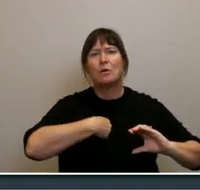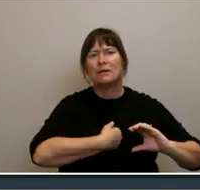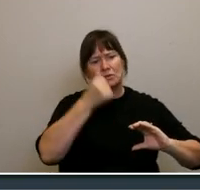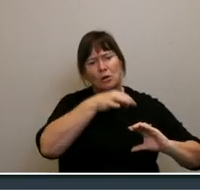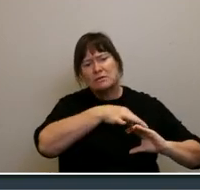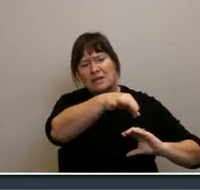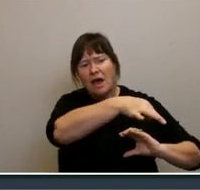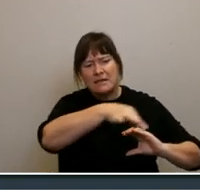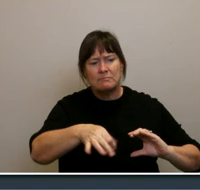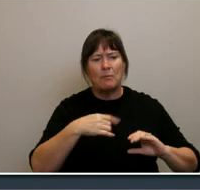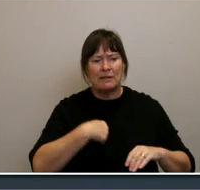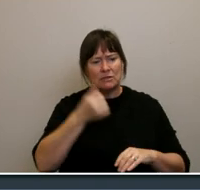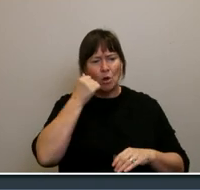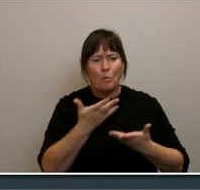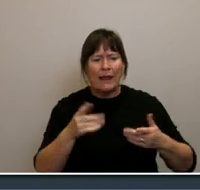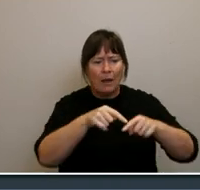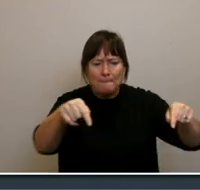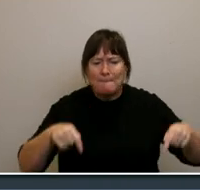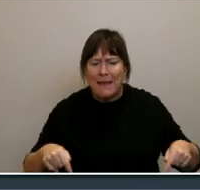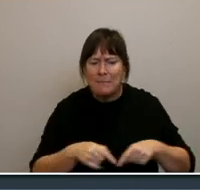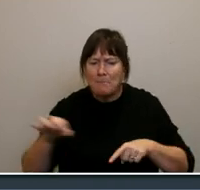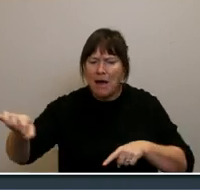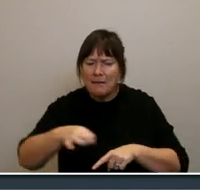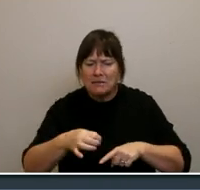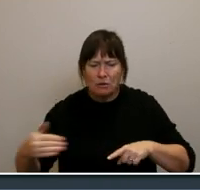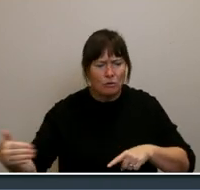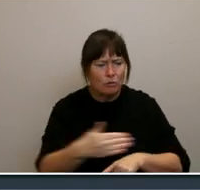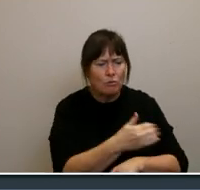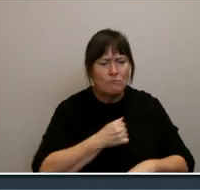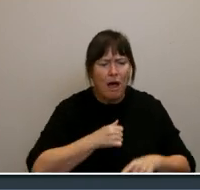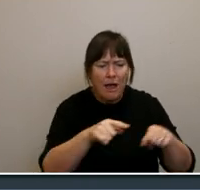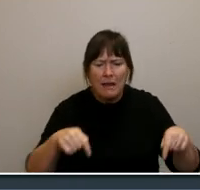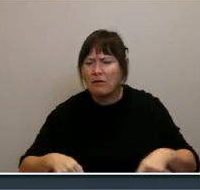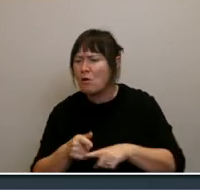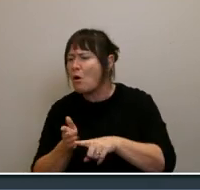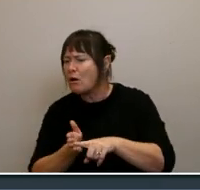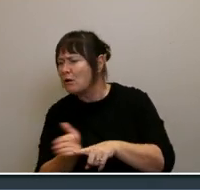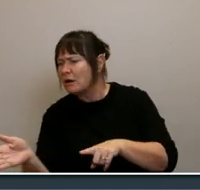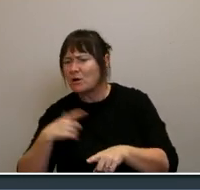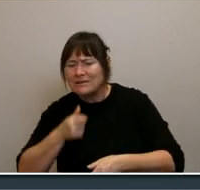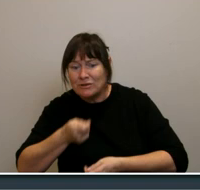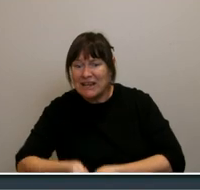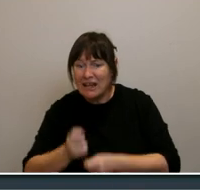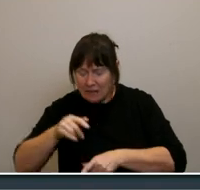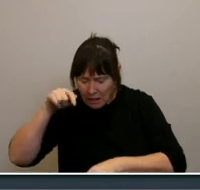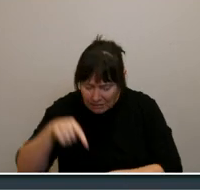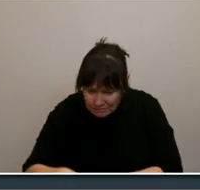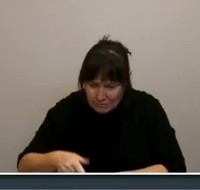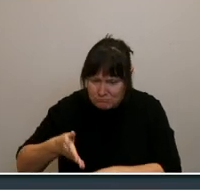in my neighbor's backyard like it is shown on the map. I know that because in digging we found it.